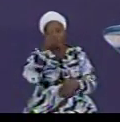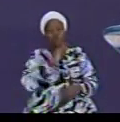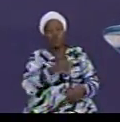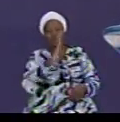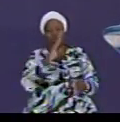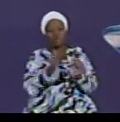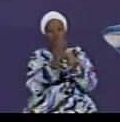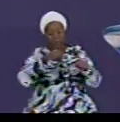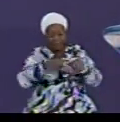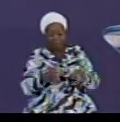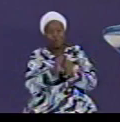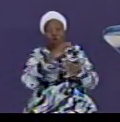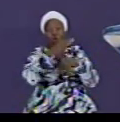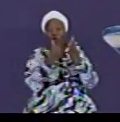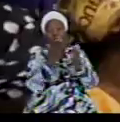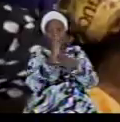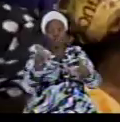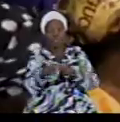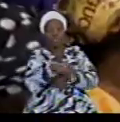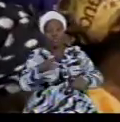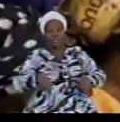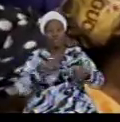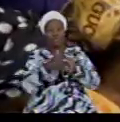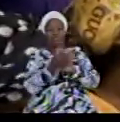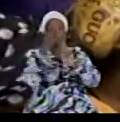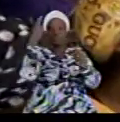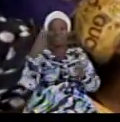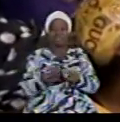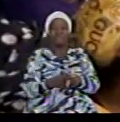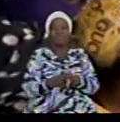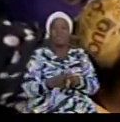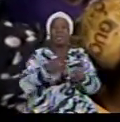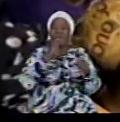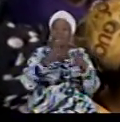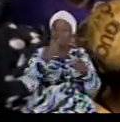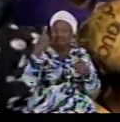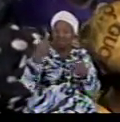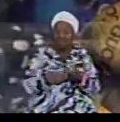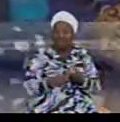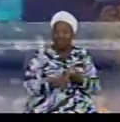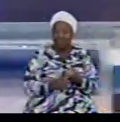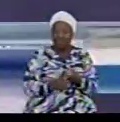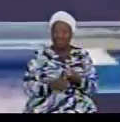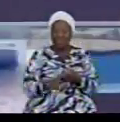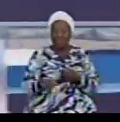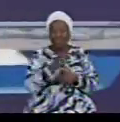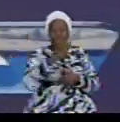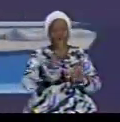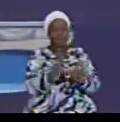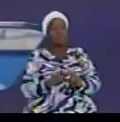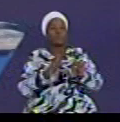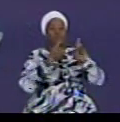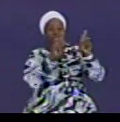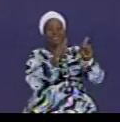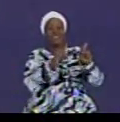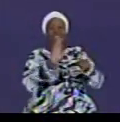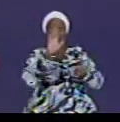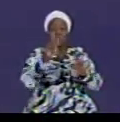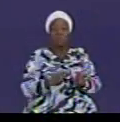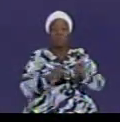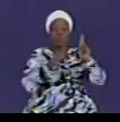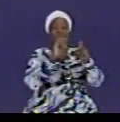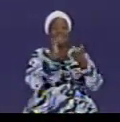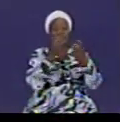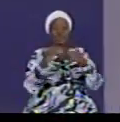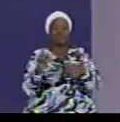all the days of your life in Jesus' name. And then they were promoted. Your promotion is